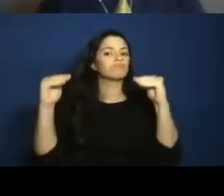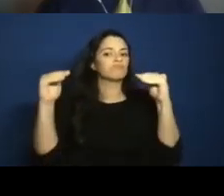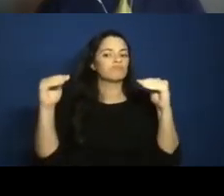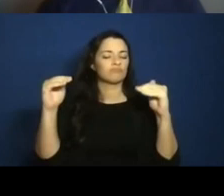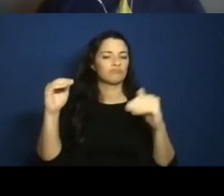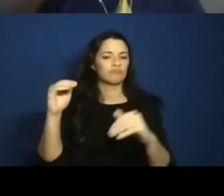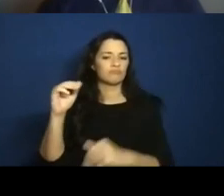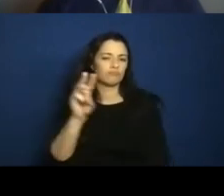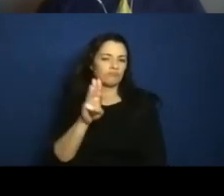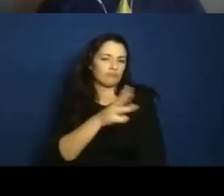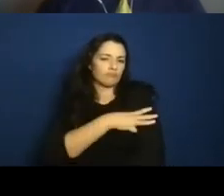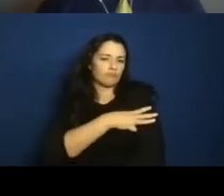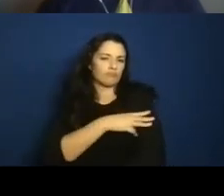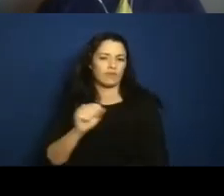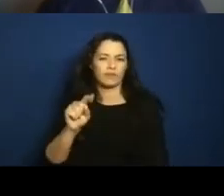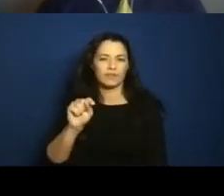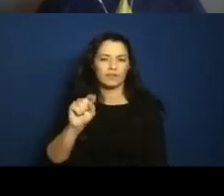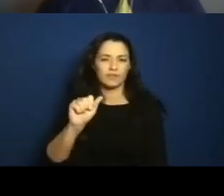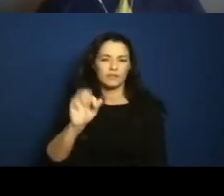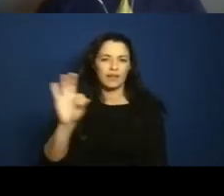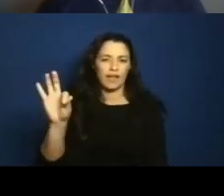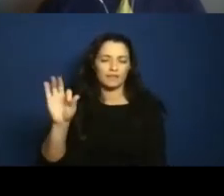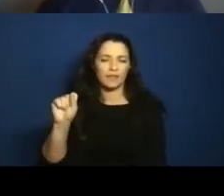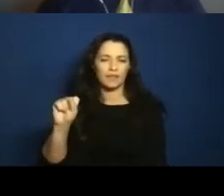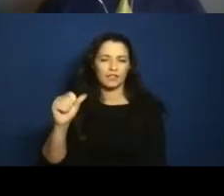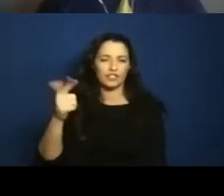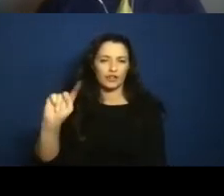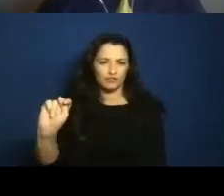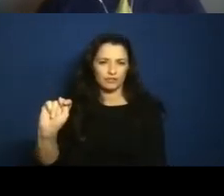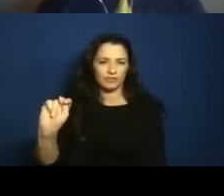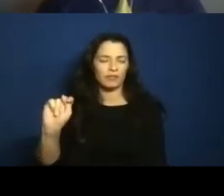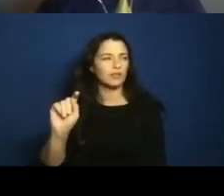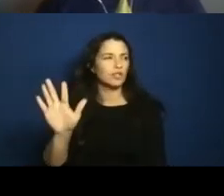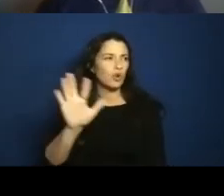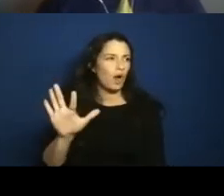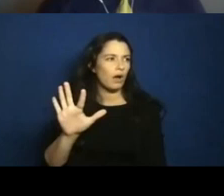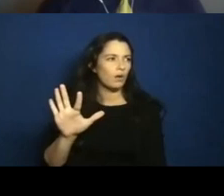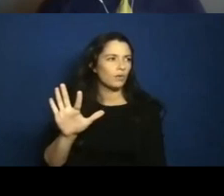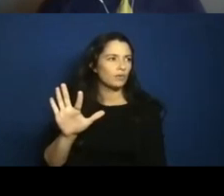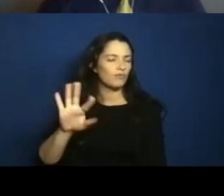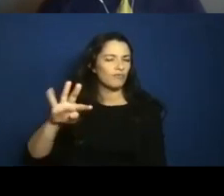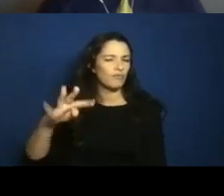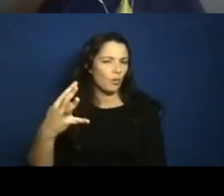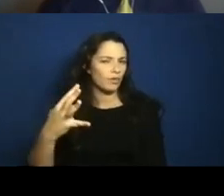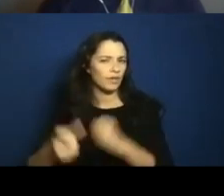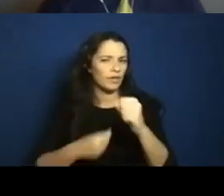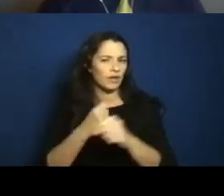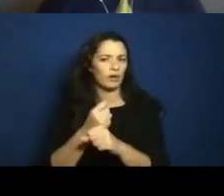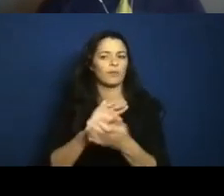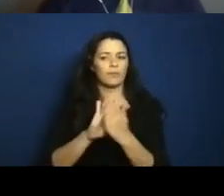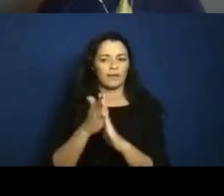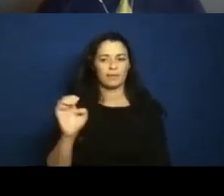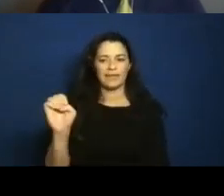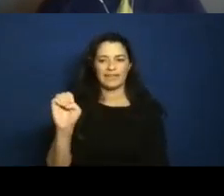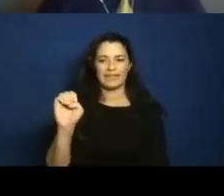throughout my 10 years. And it was about year six. Well, no, about year four when I became an E5, a sergeant.